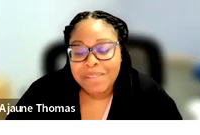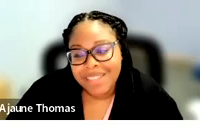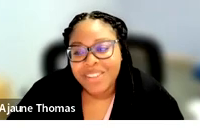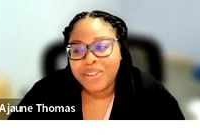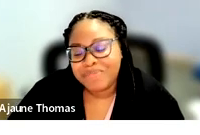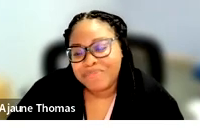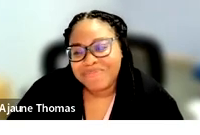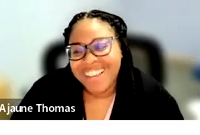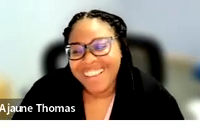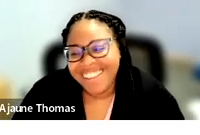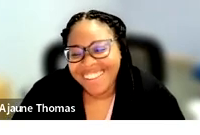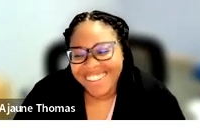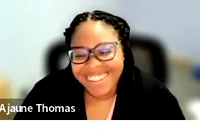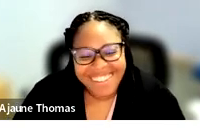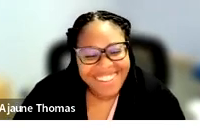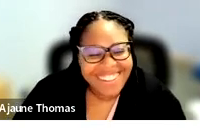Apple has a pencil.